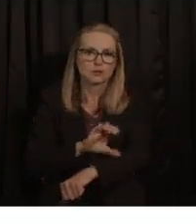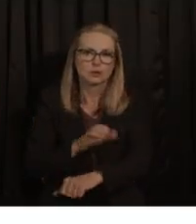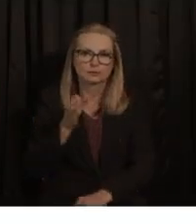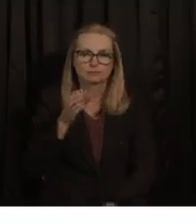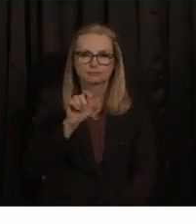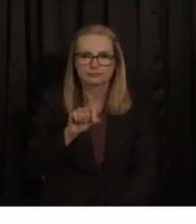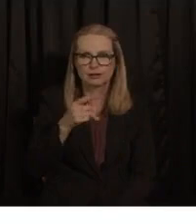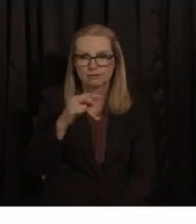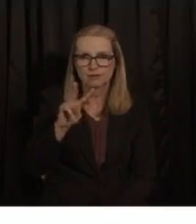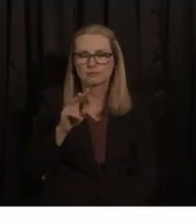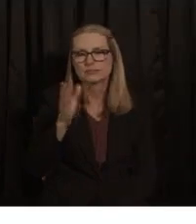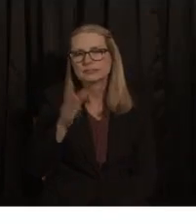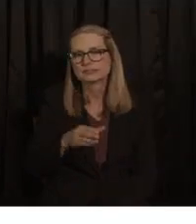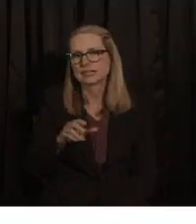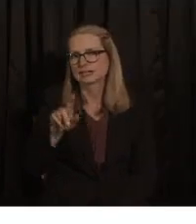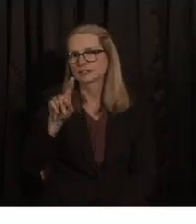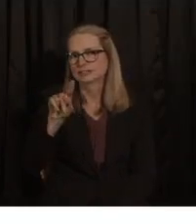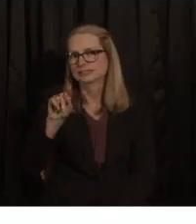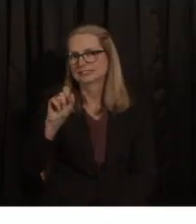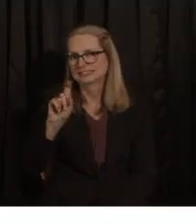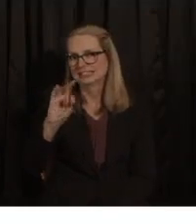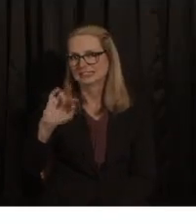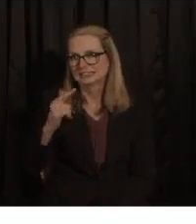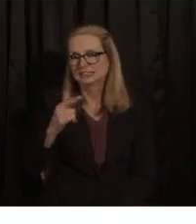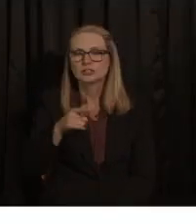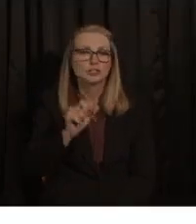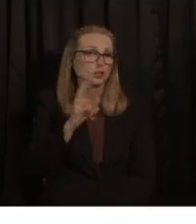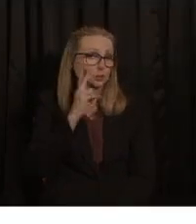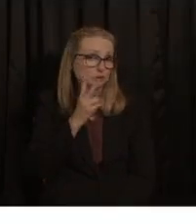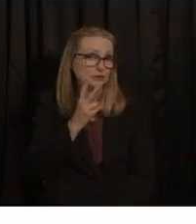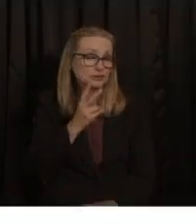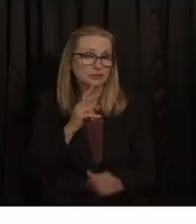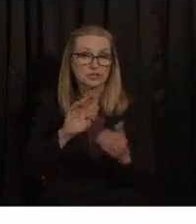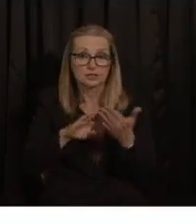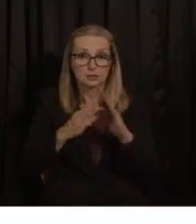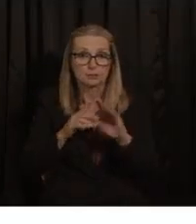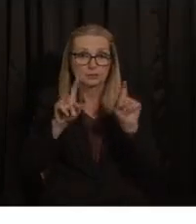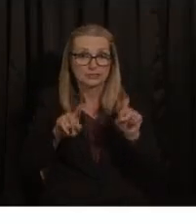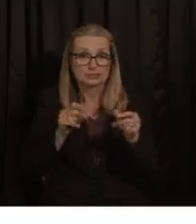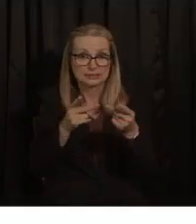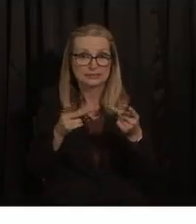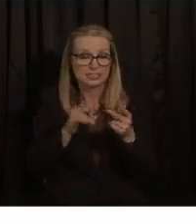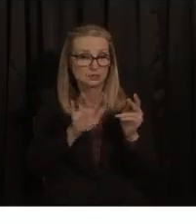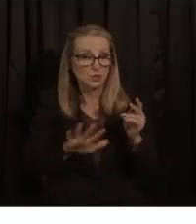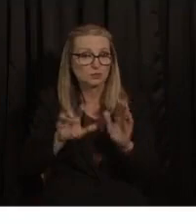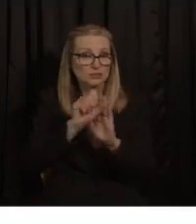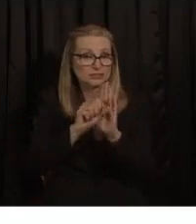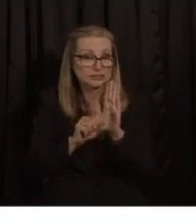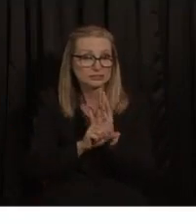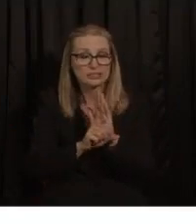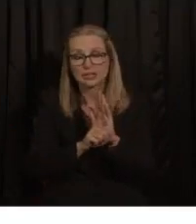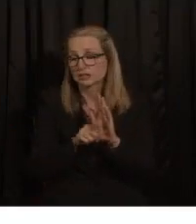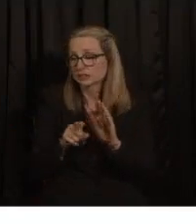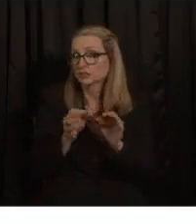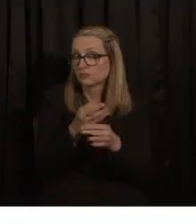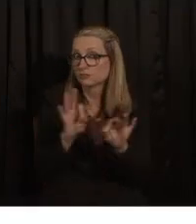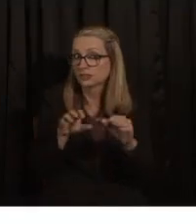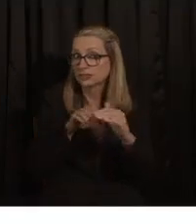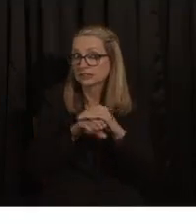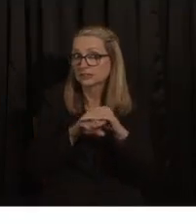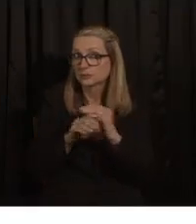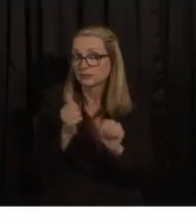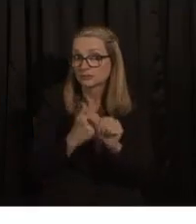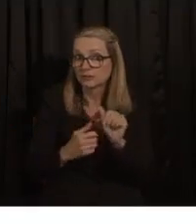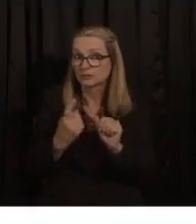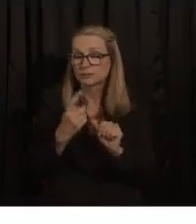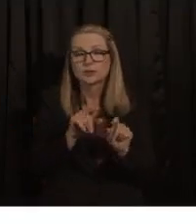covid19.colorado.gov/testing. Here you can see the community testing sites, which are located across the state and make testing free and accessible to all. You can also